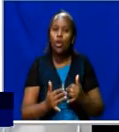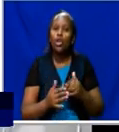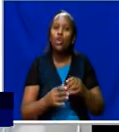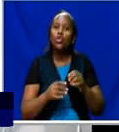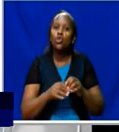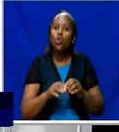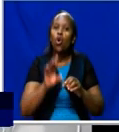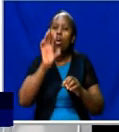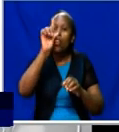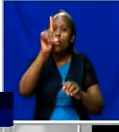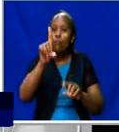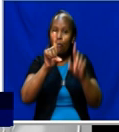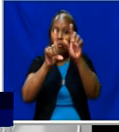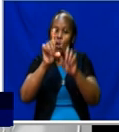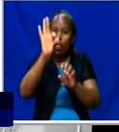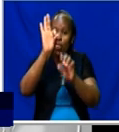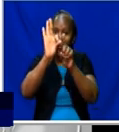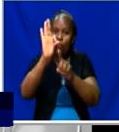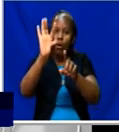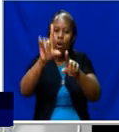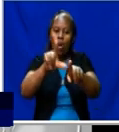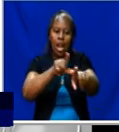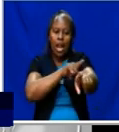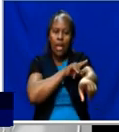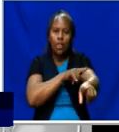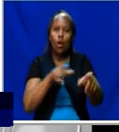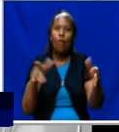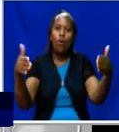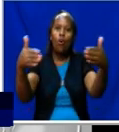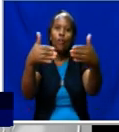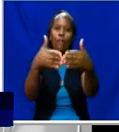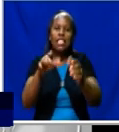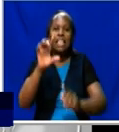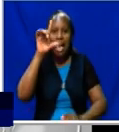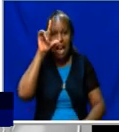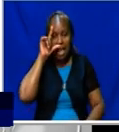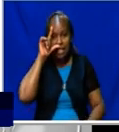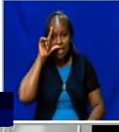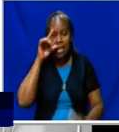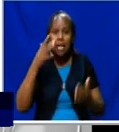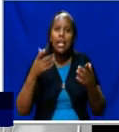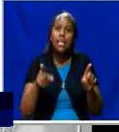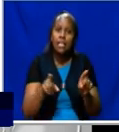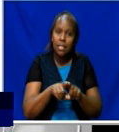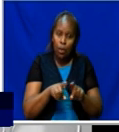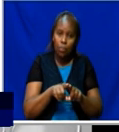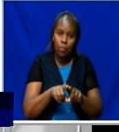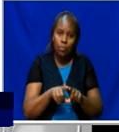focal length of a converging lens, and we are also going